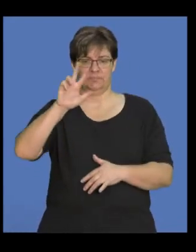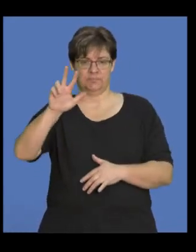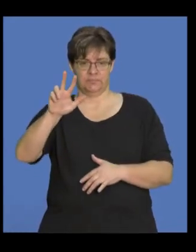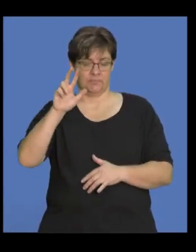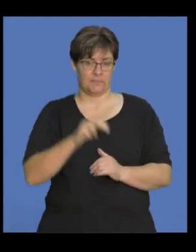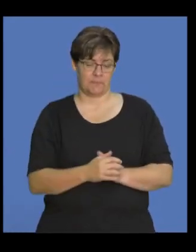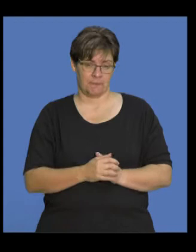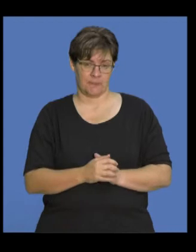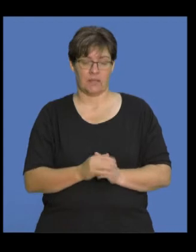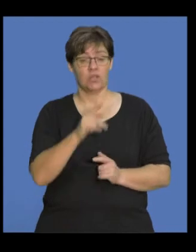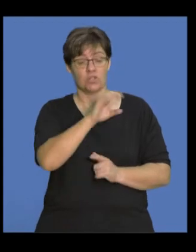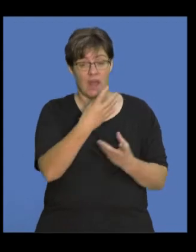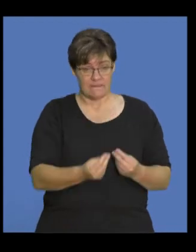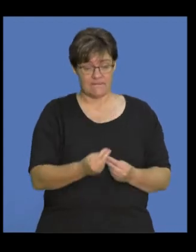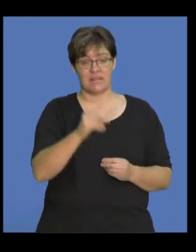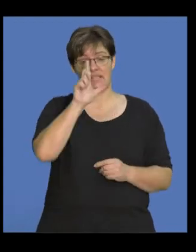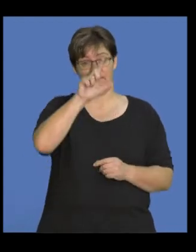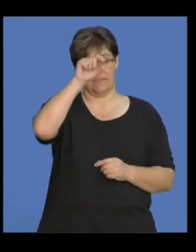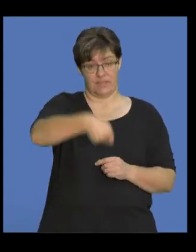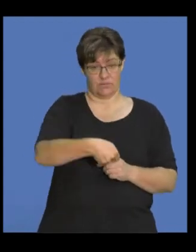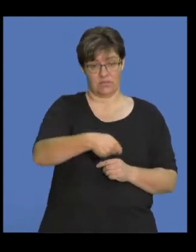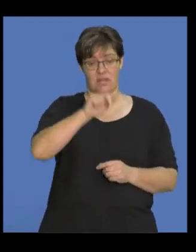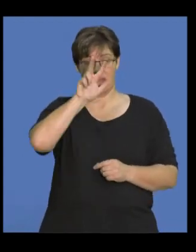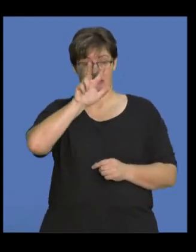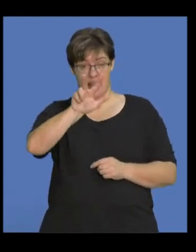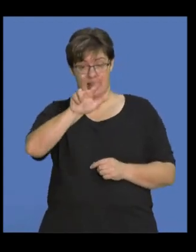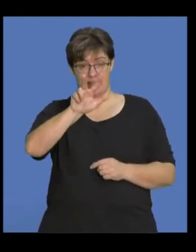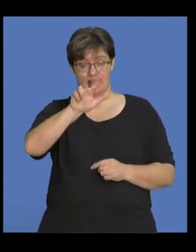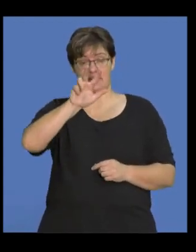7,898. So Sergio will have